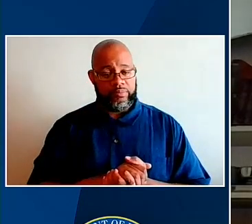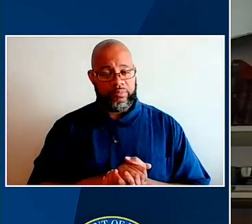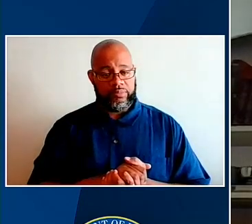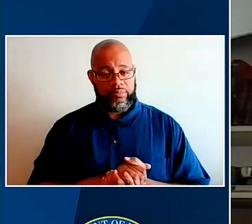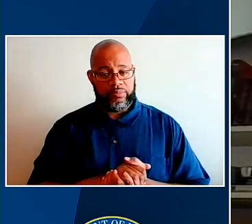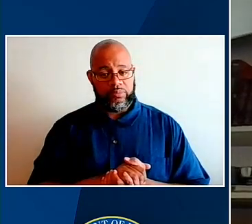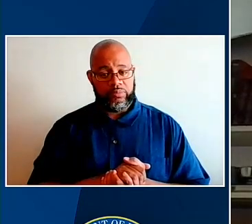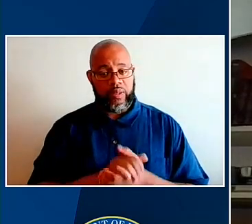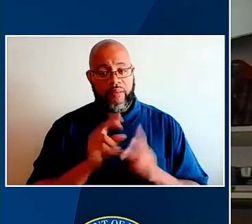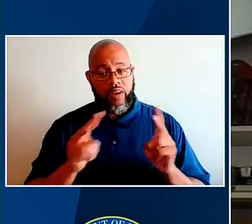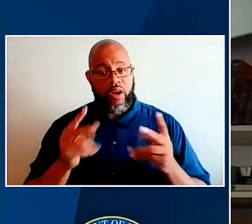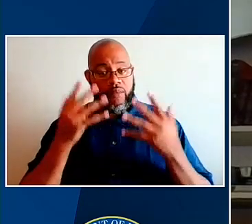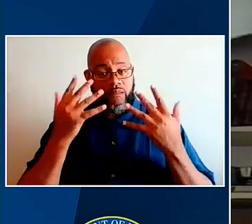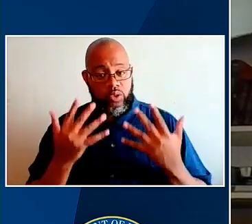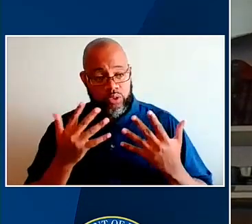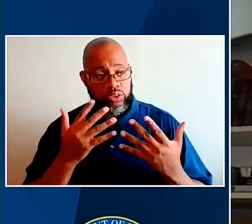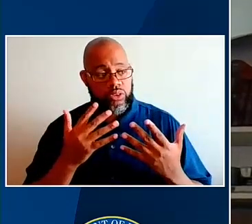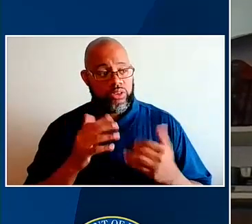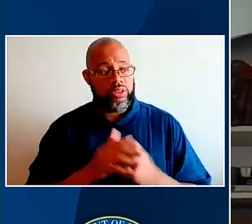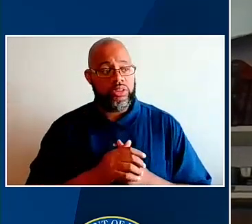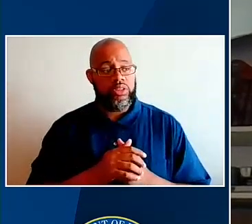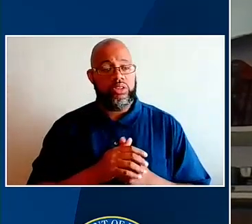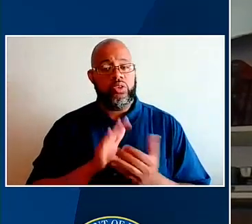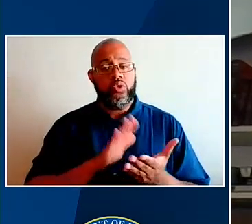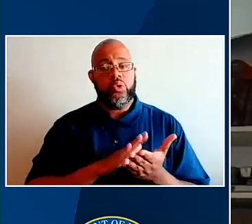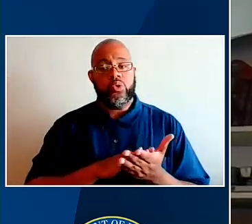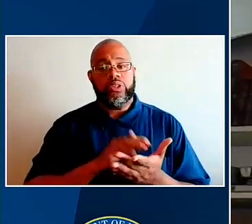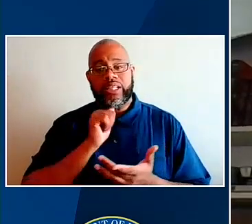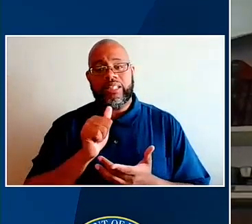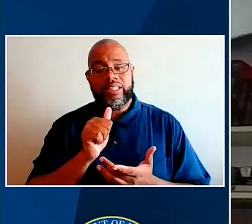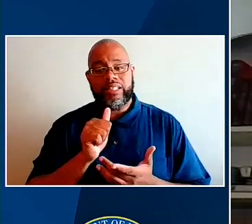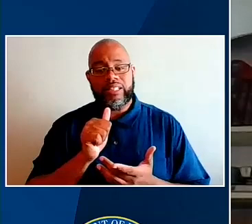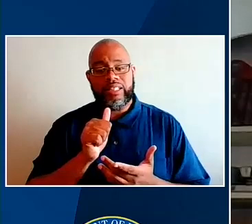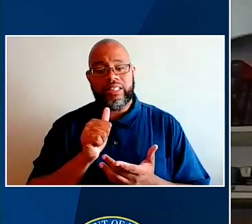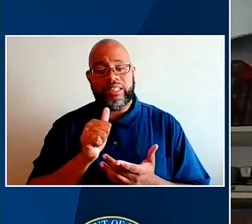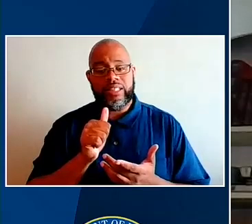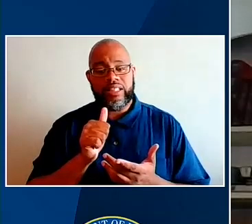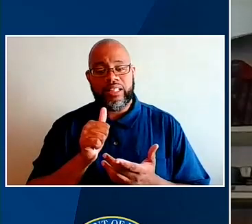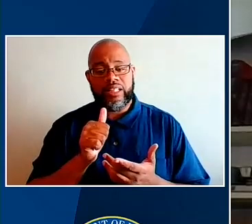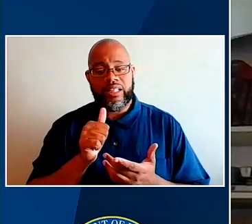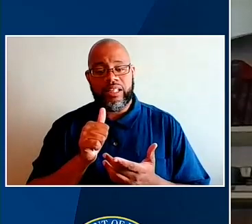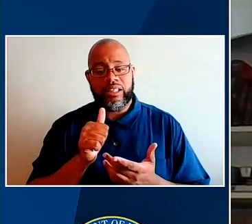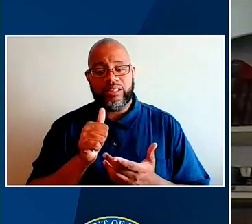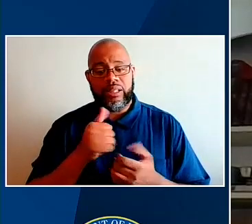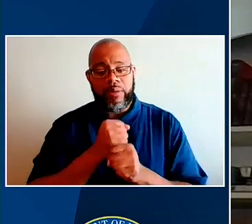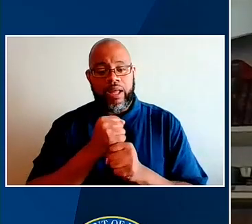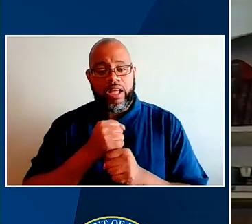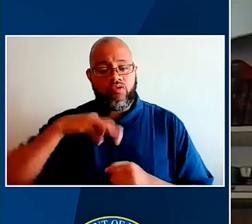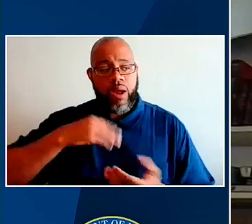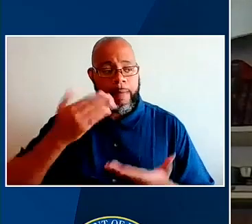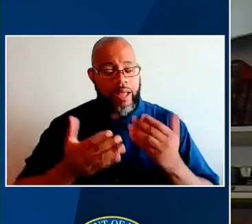would be very unfortunate if schools are somehow not dispersing other funds in order not to make a credit balance occur,